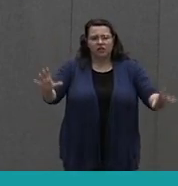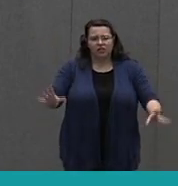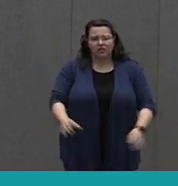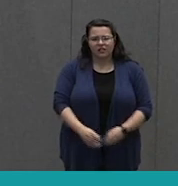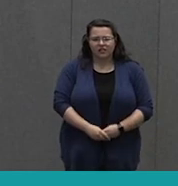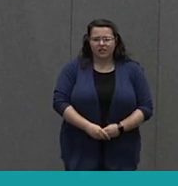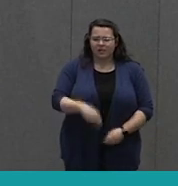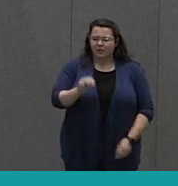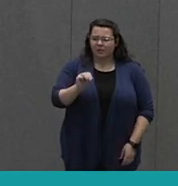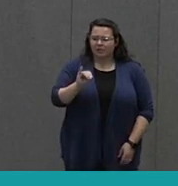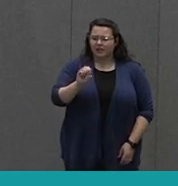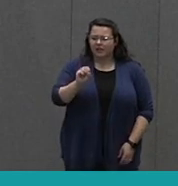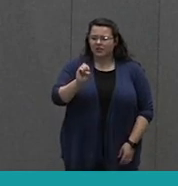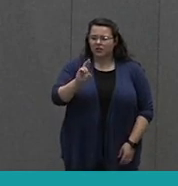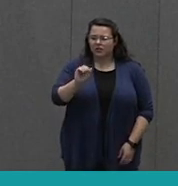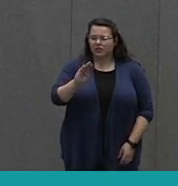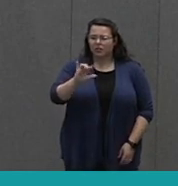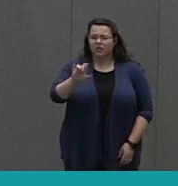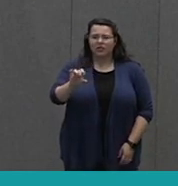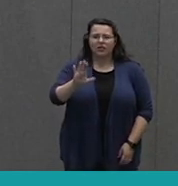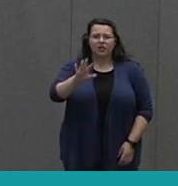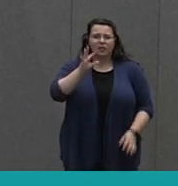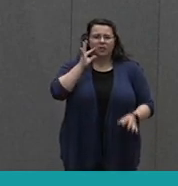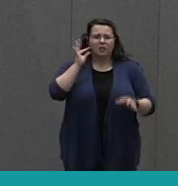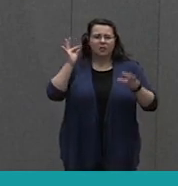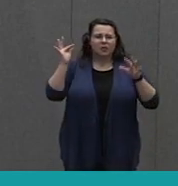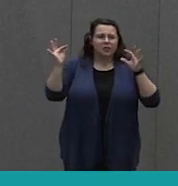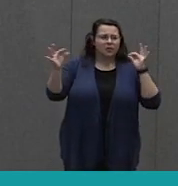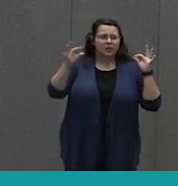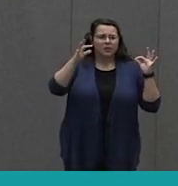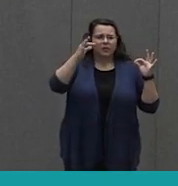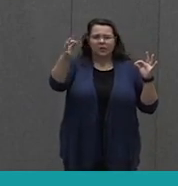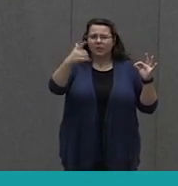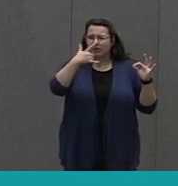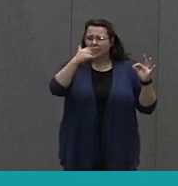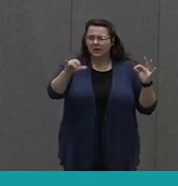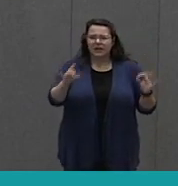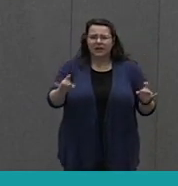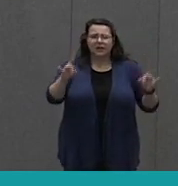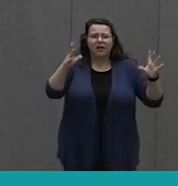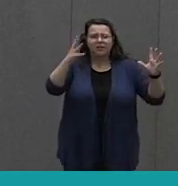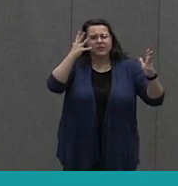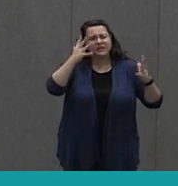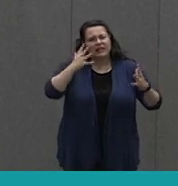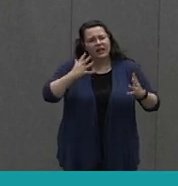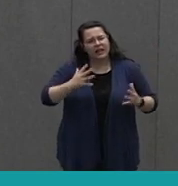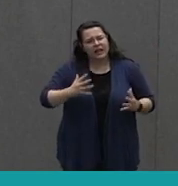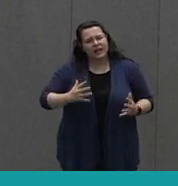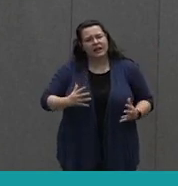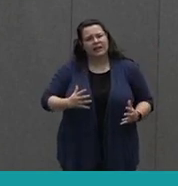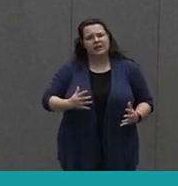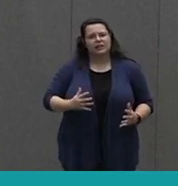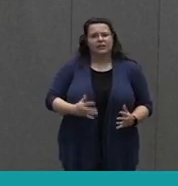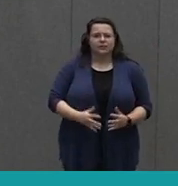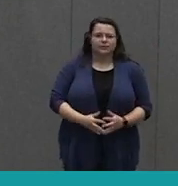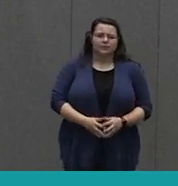Smudge stood by the river for a really long time, watching the water flow by and really just